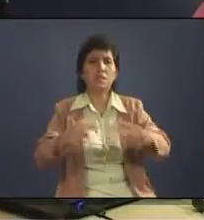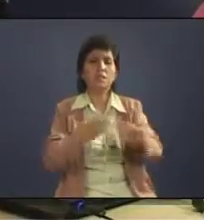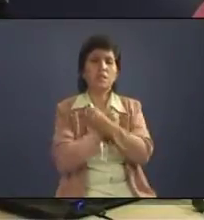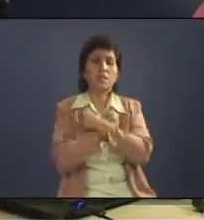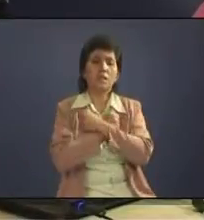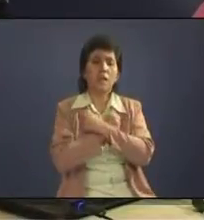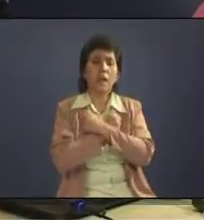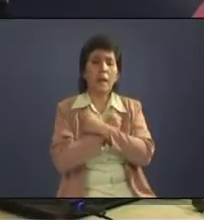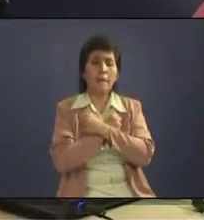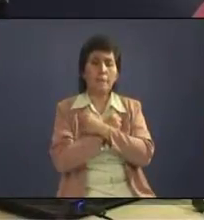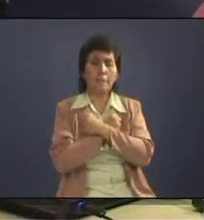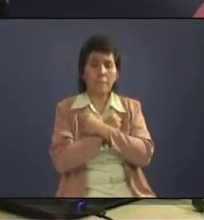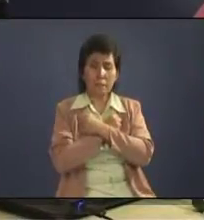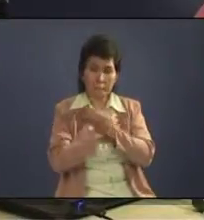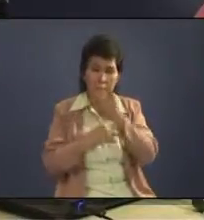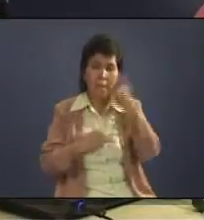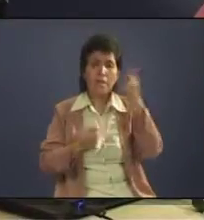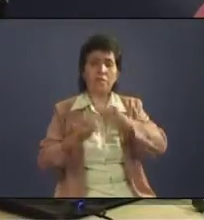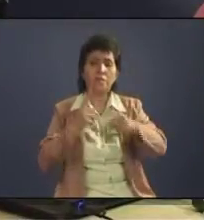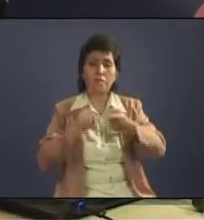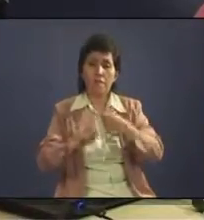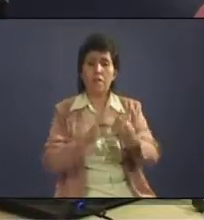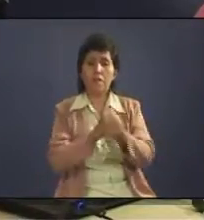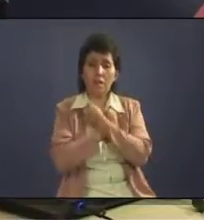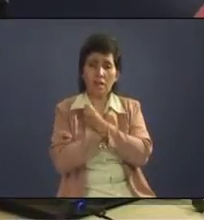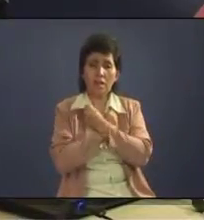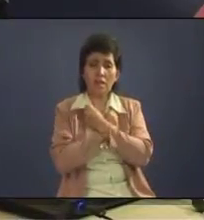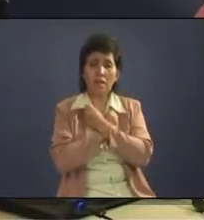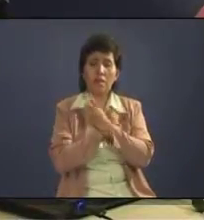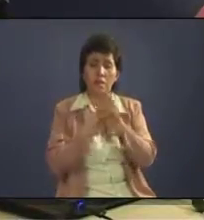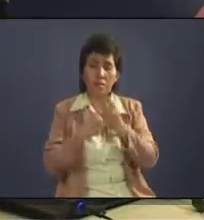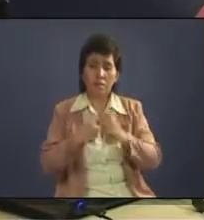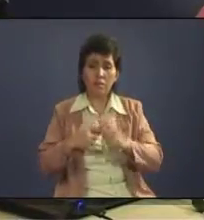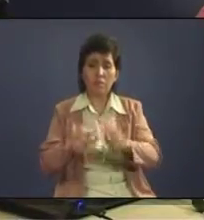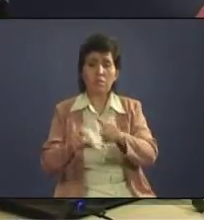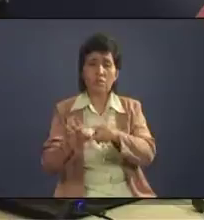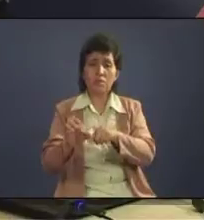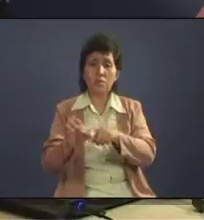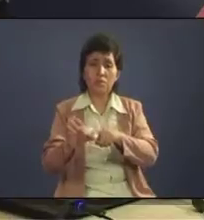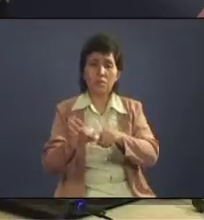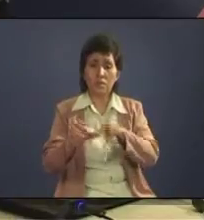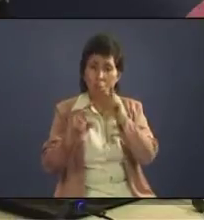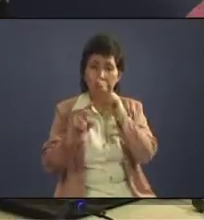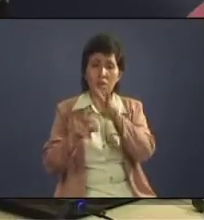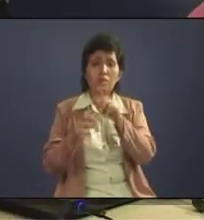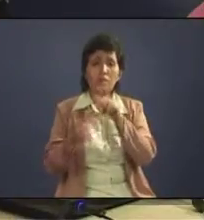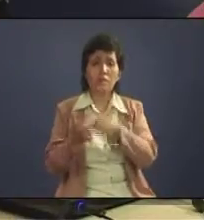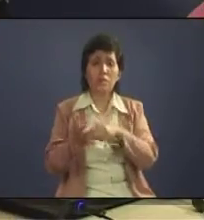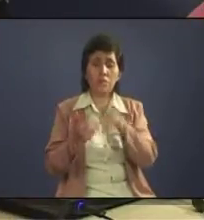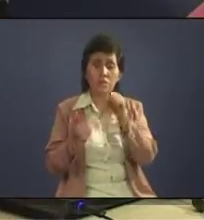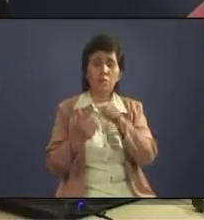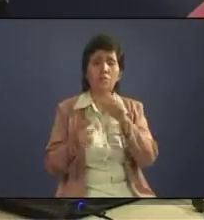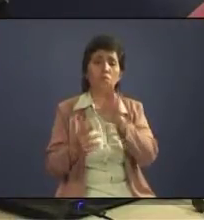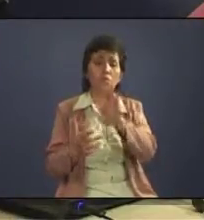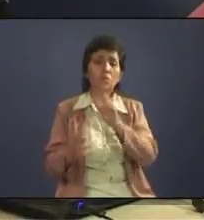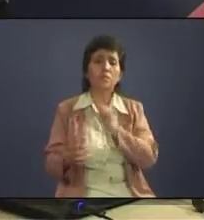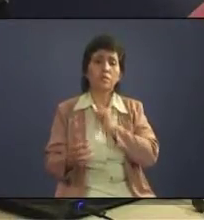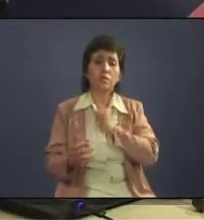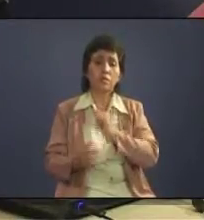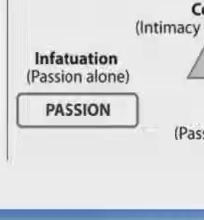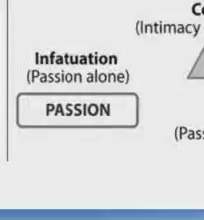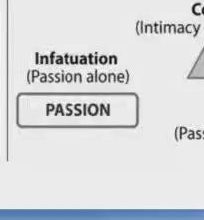Now, even best friends, you can call them love. Okay. Try to look at them. Try and look at this yourself. Okay.